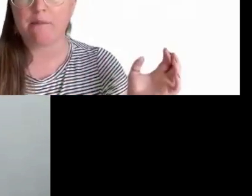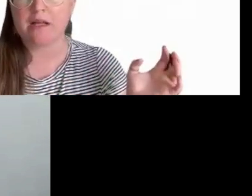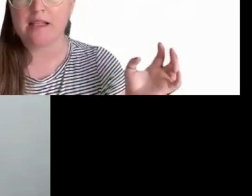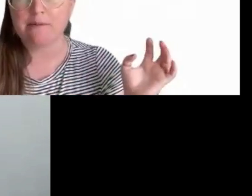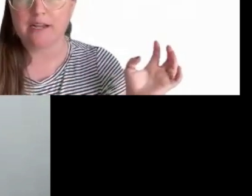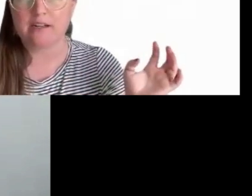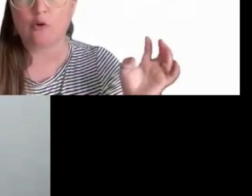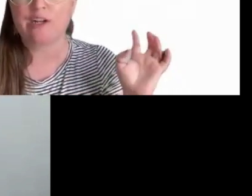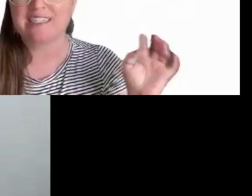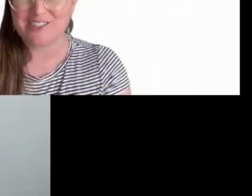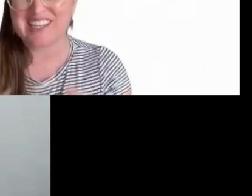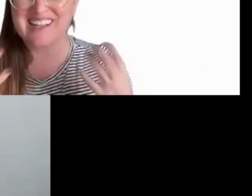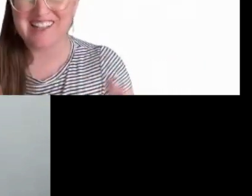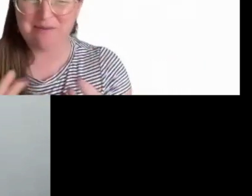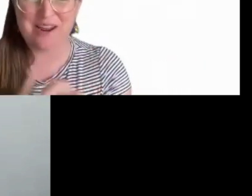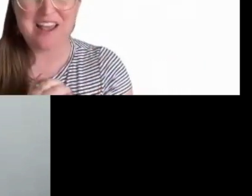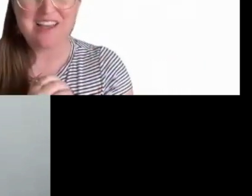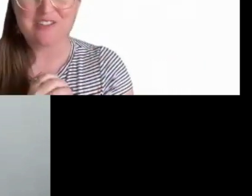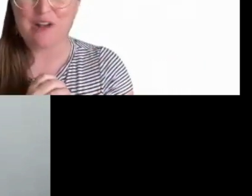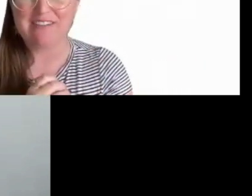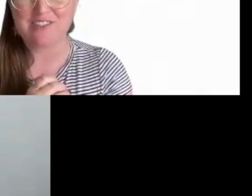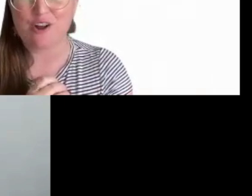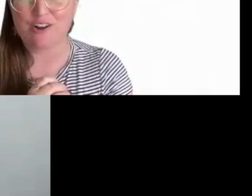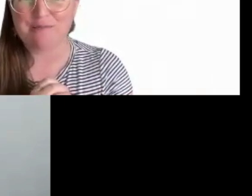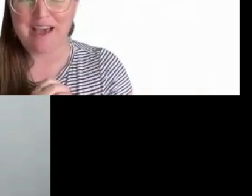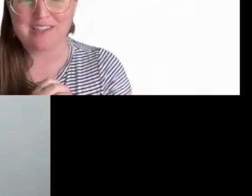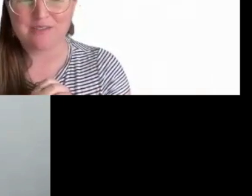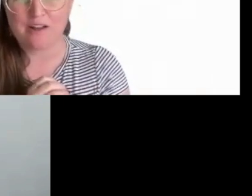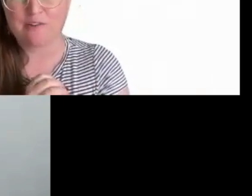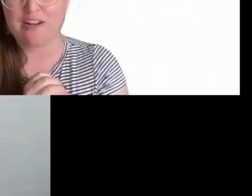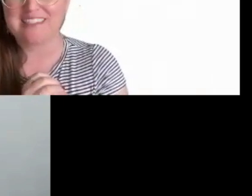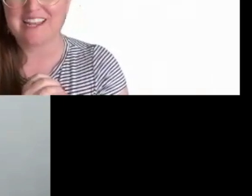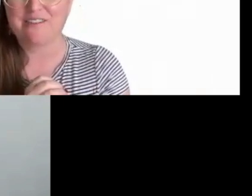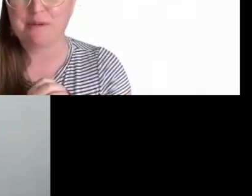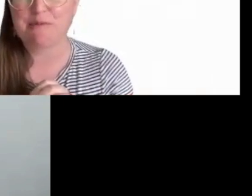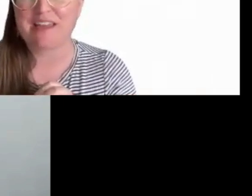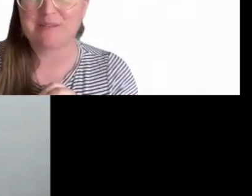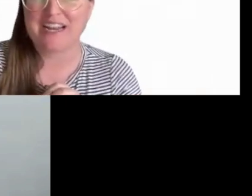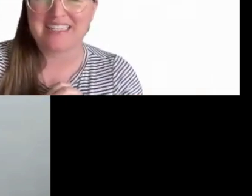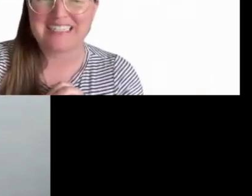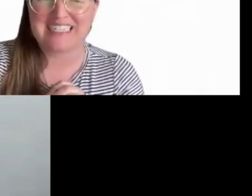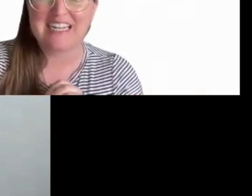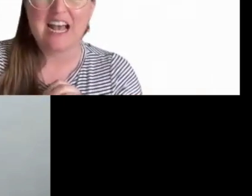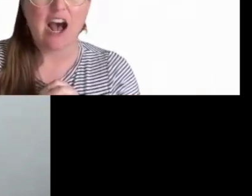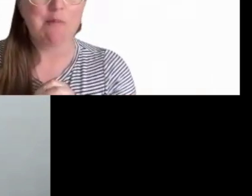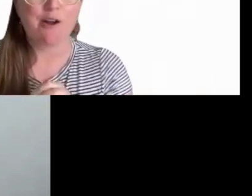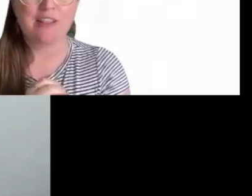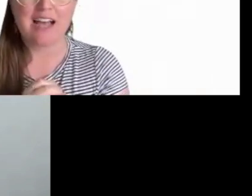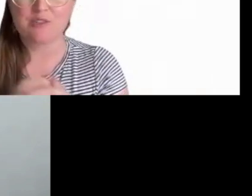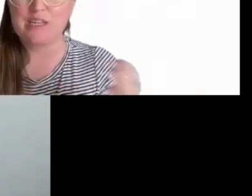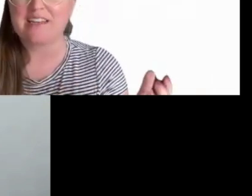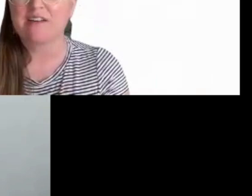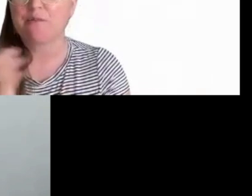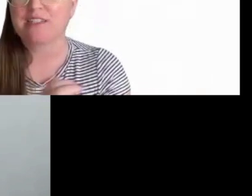how organizations can collaborate to have a stronger impact on crisis care for people with SMI and SED.